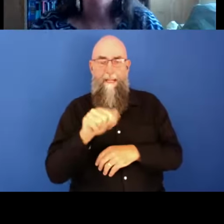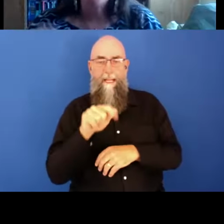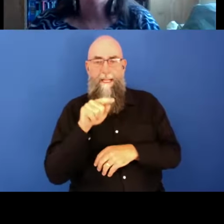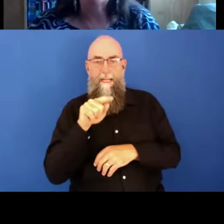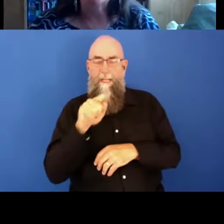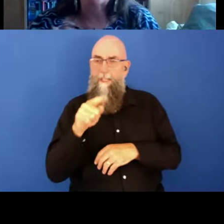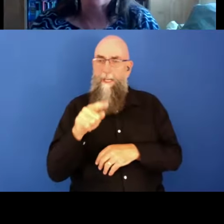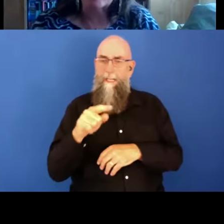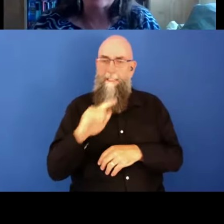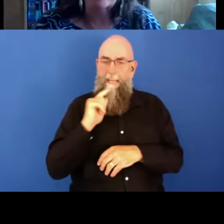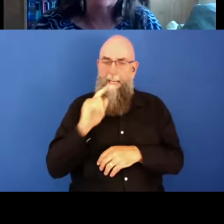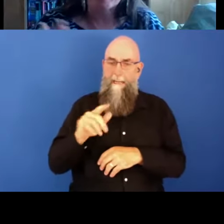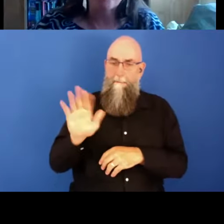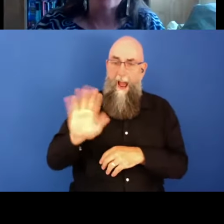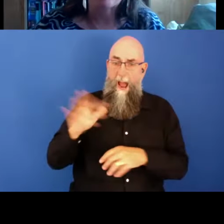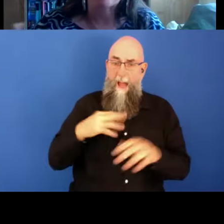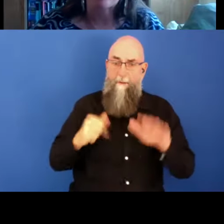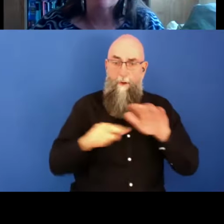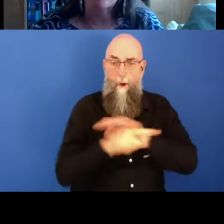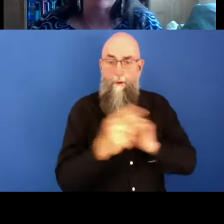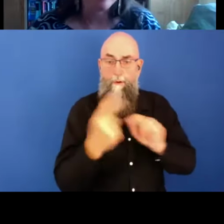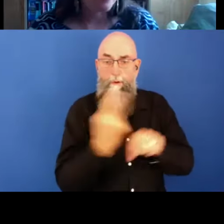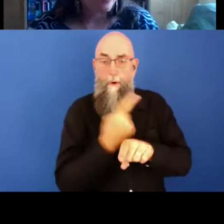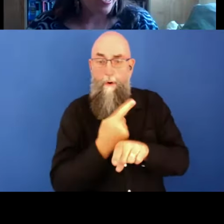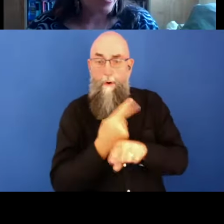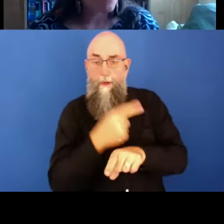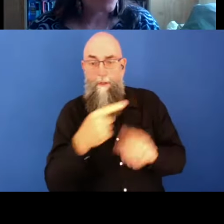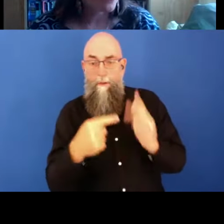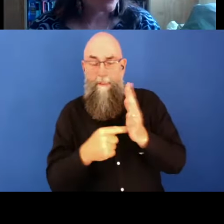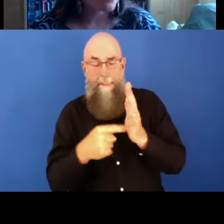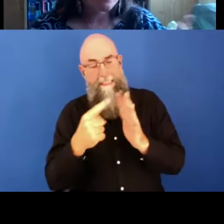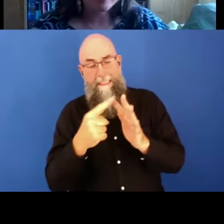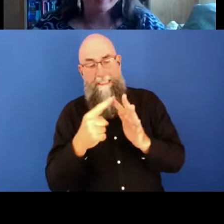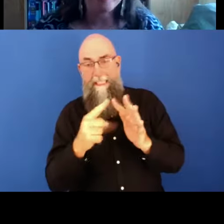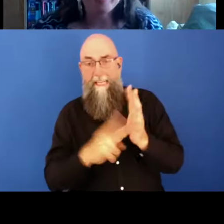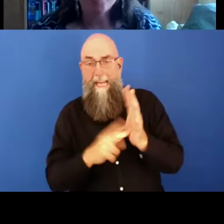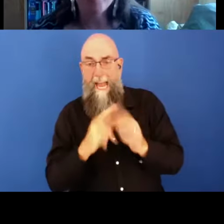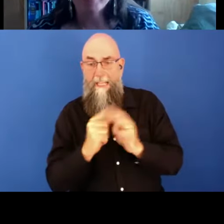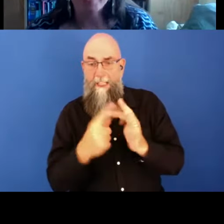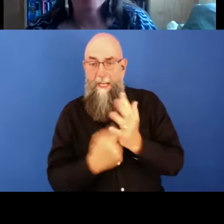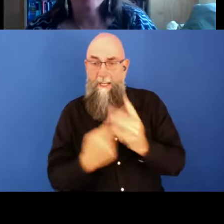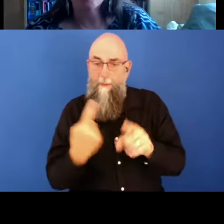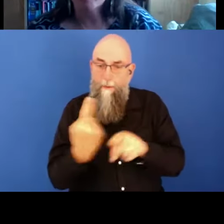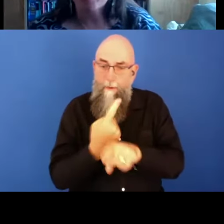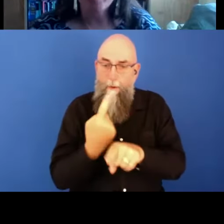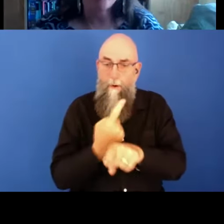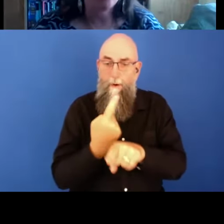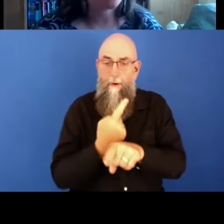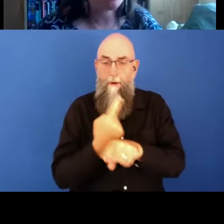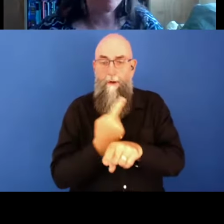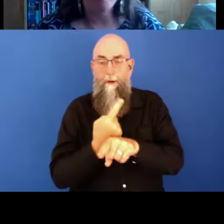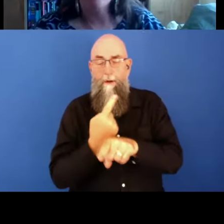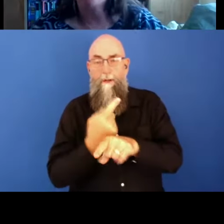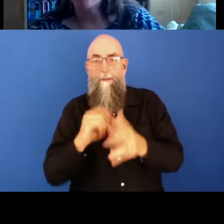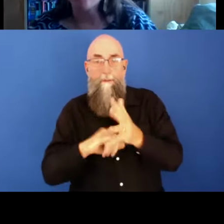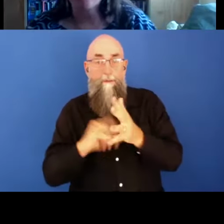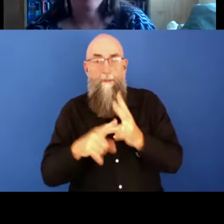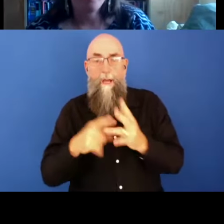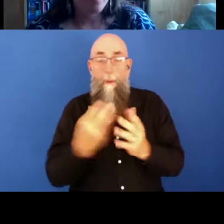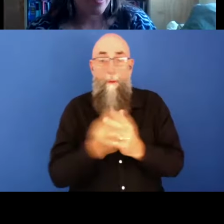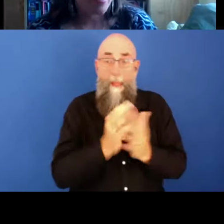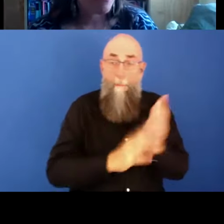to do so so you know these things would happen regularly regularly um the incidental conversations with young people or with their parents